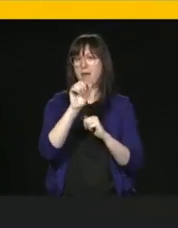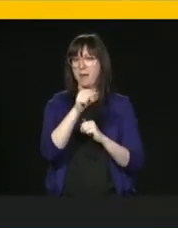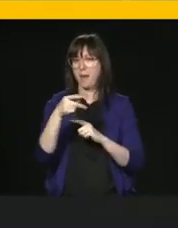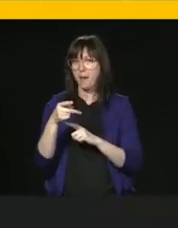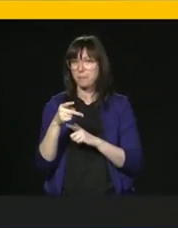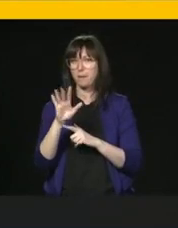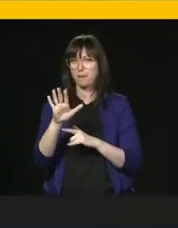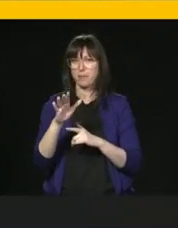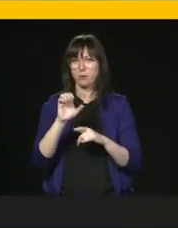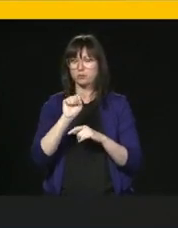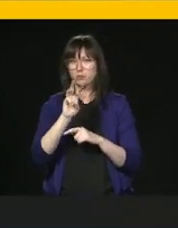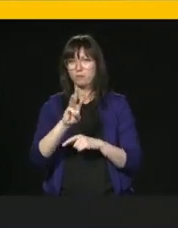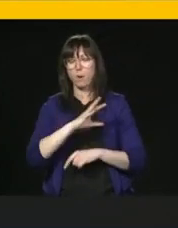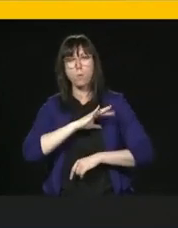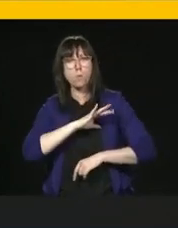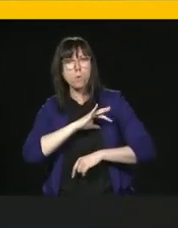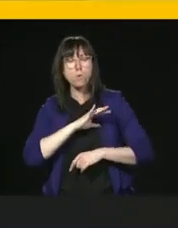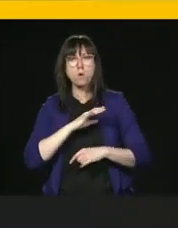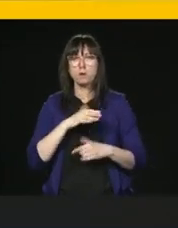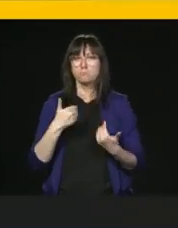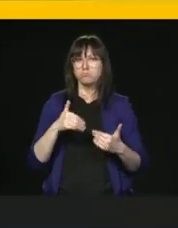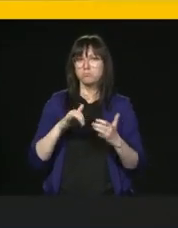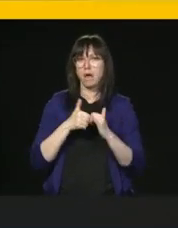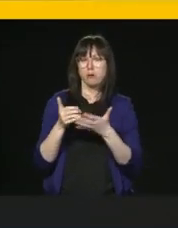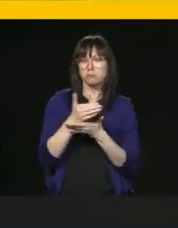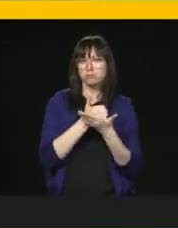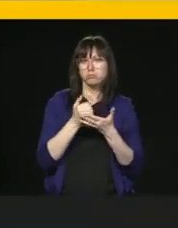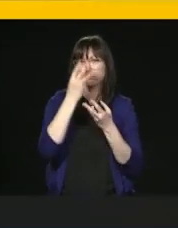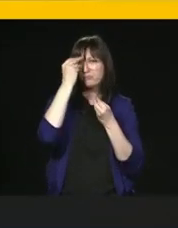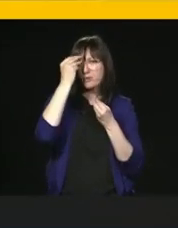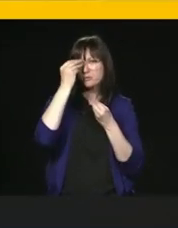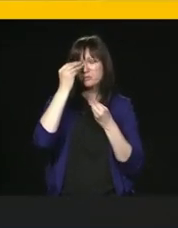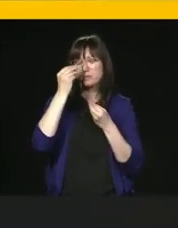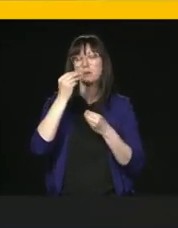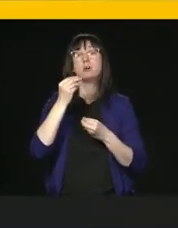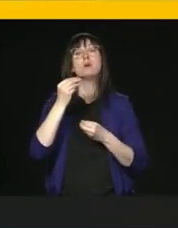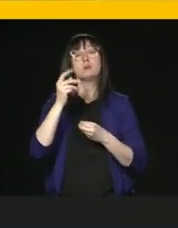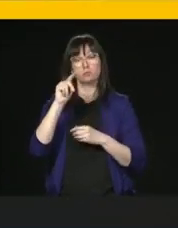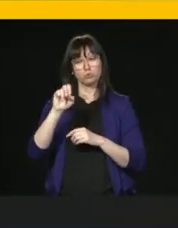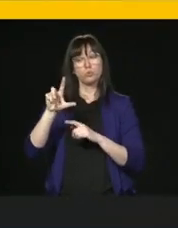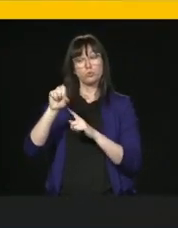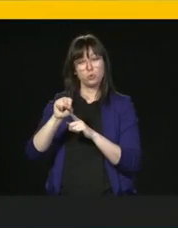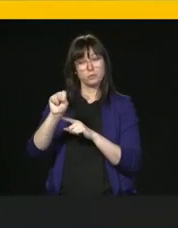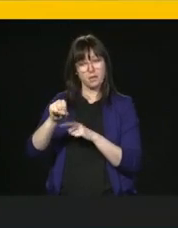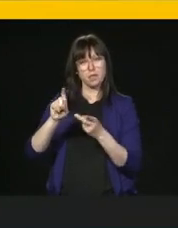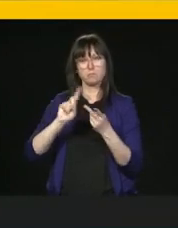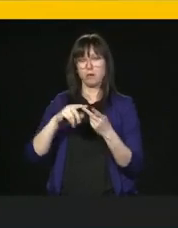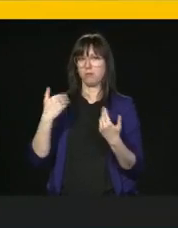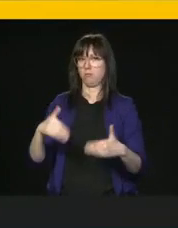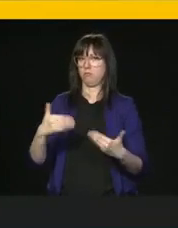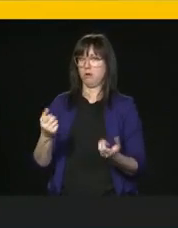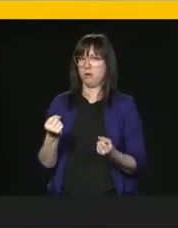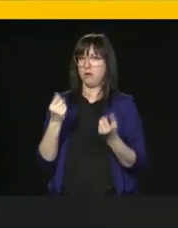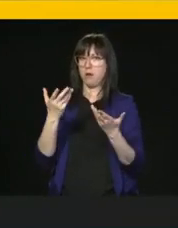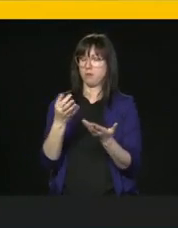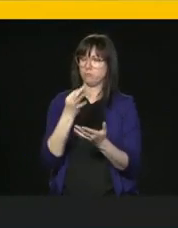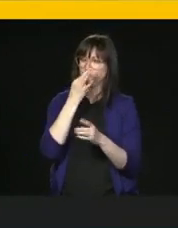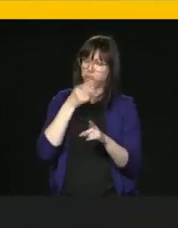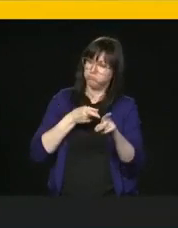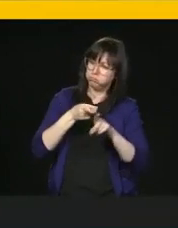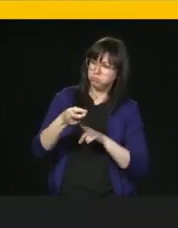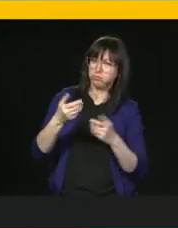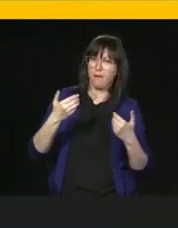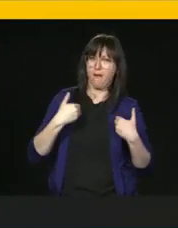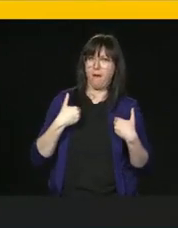but also not just the tools, but the incredible amount of expertise that's behind those tools can be